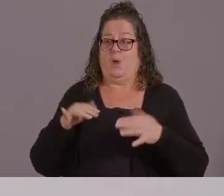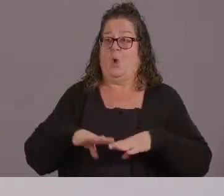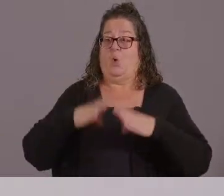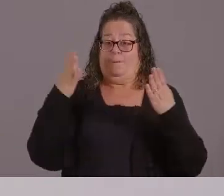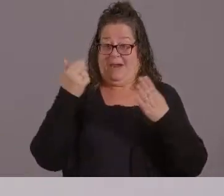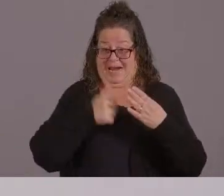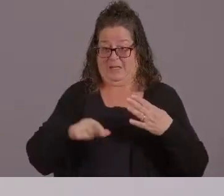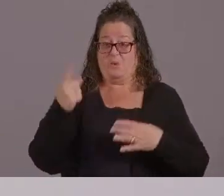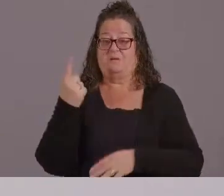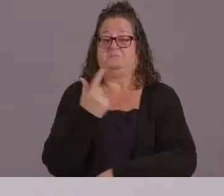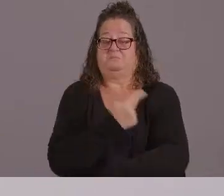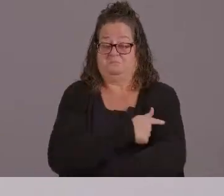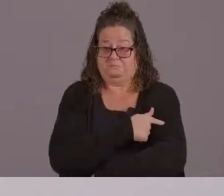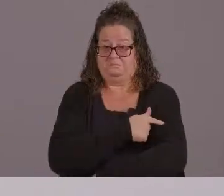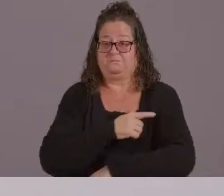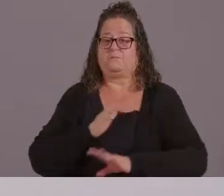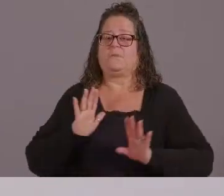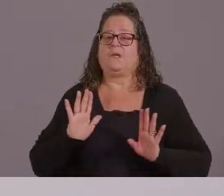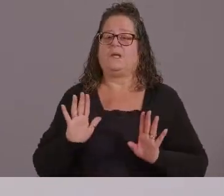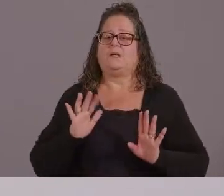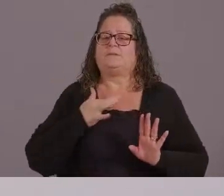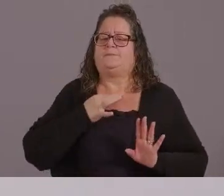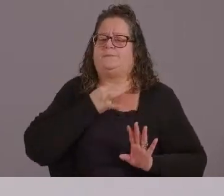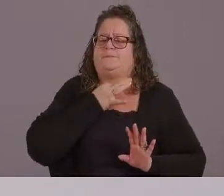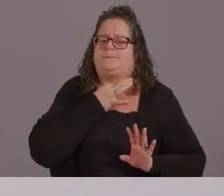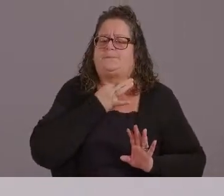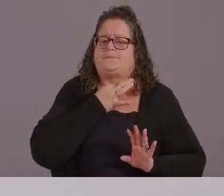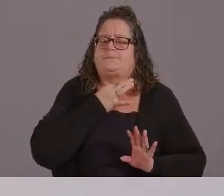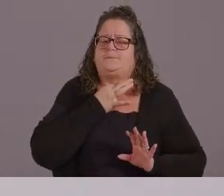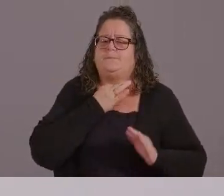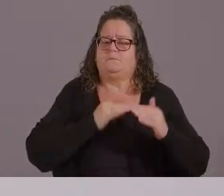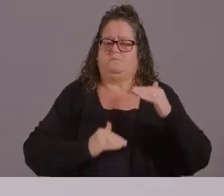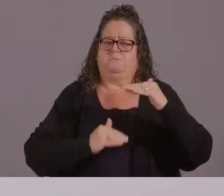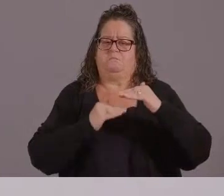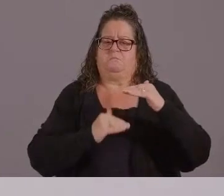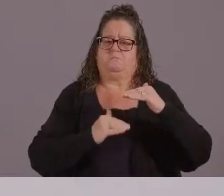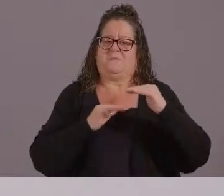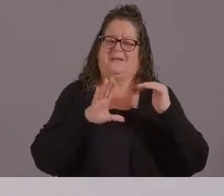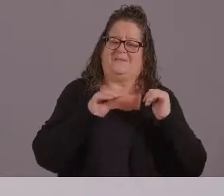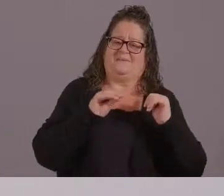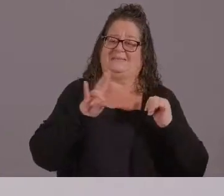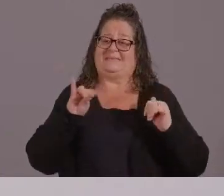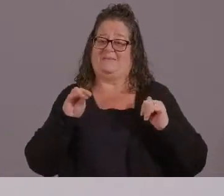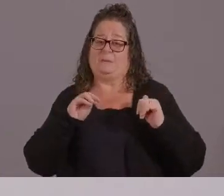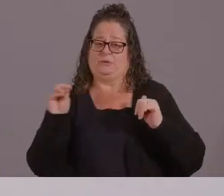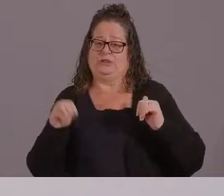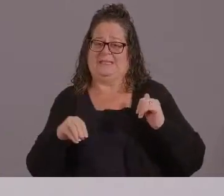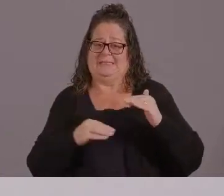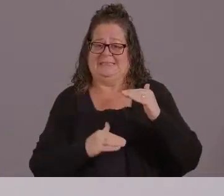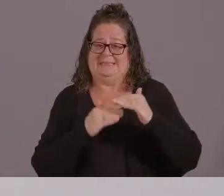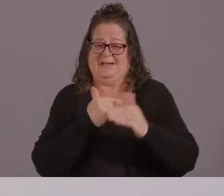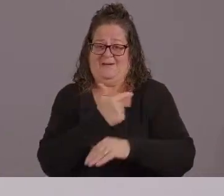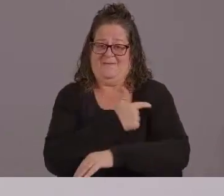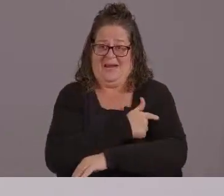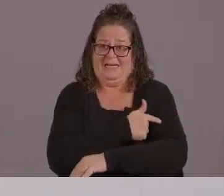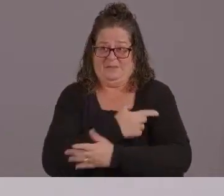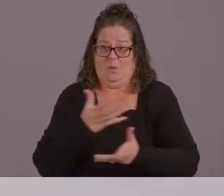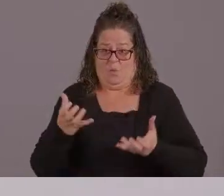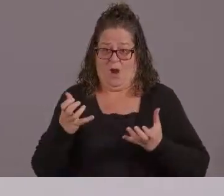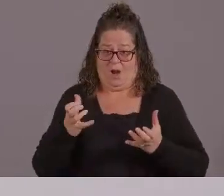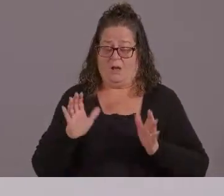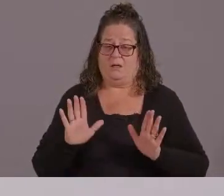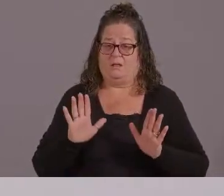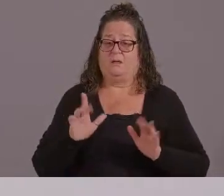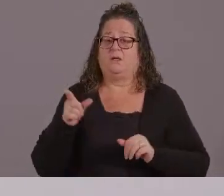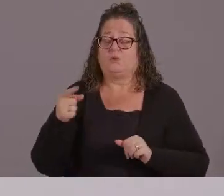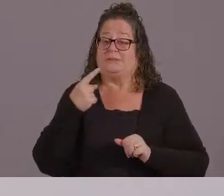of 60%, 65%, 70%, you've yourself admitted that for the next couple of weeks, the demand is going to be very